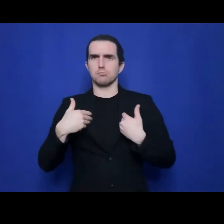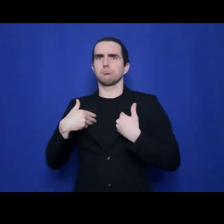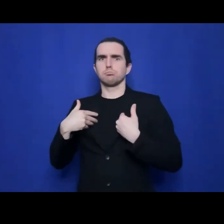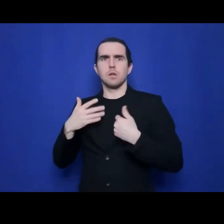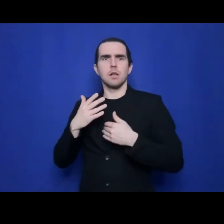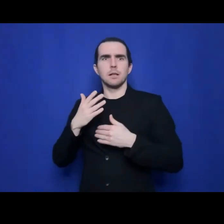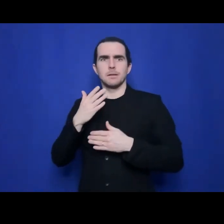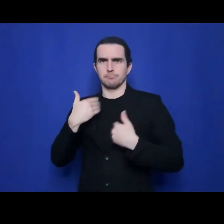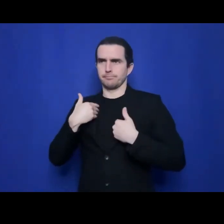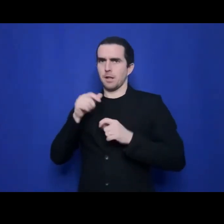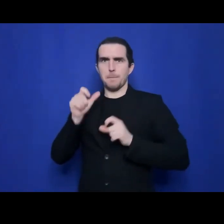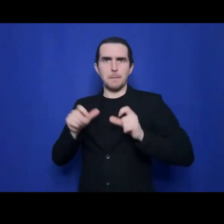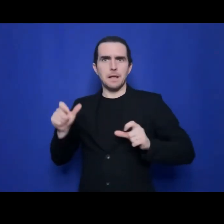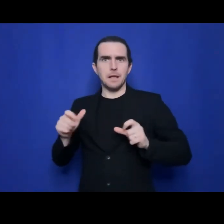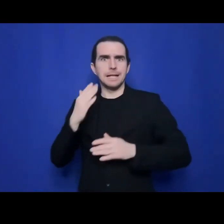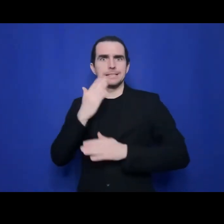Activistas, así como